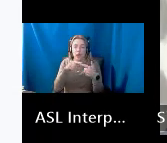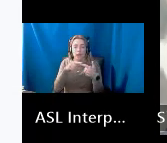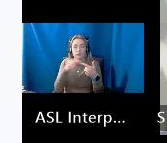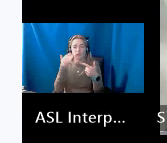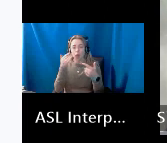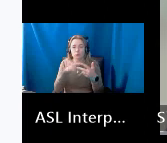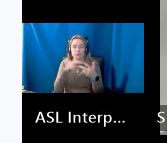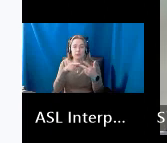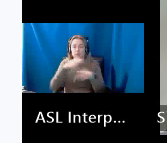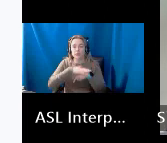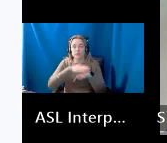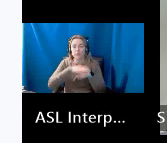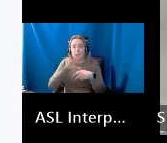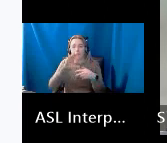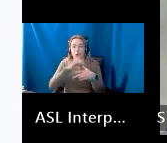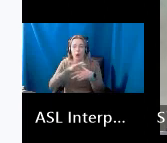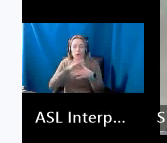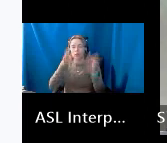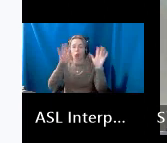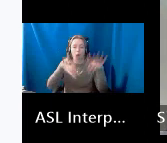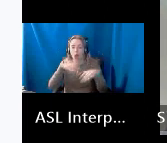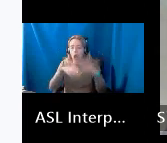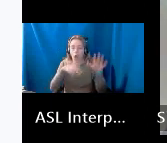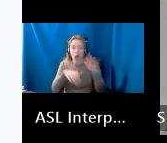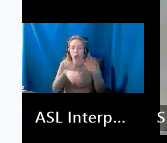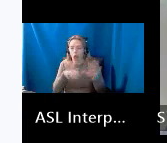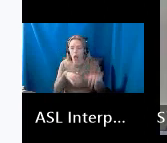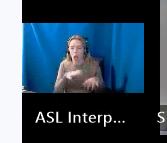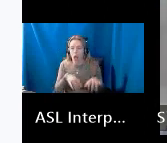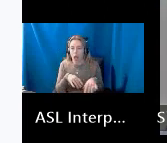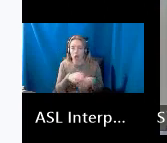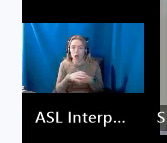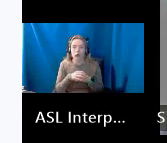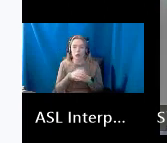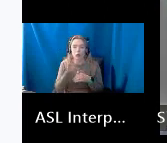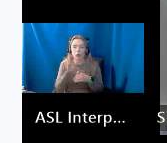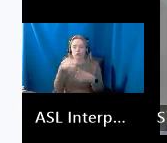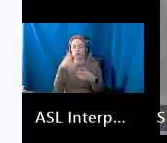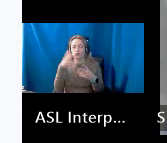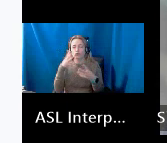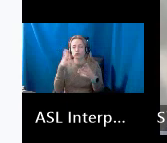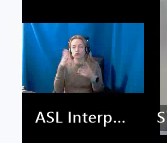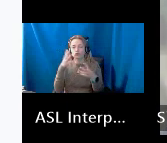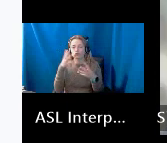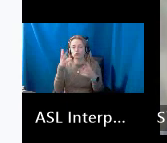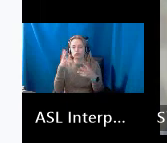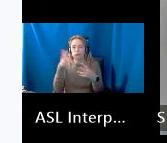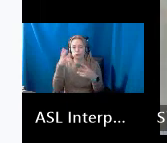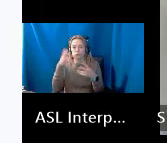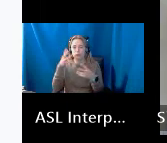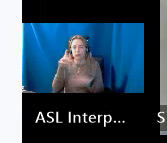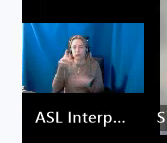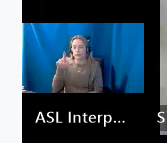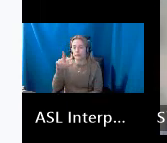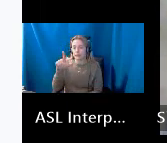acknowledgments, table of contents, blah, blah, blah. And I'm going to get down to where we're going to get to the lit